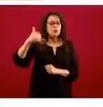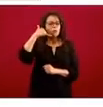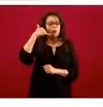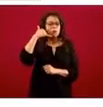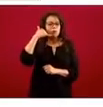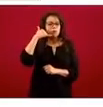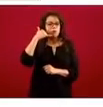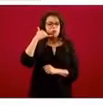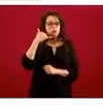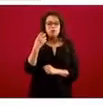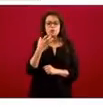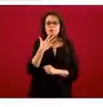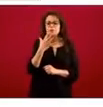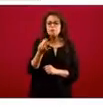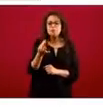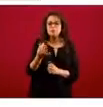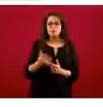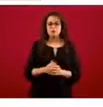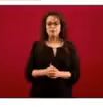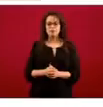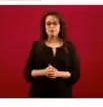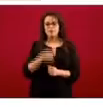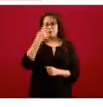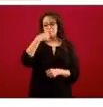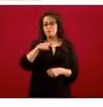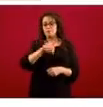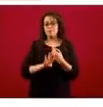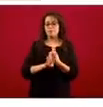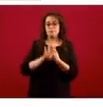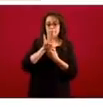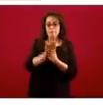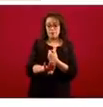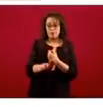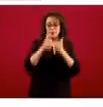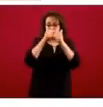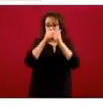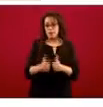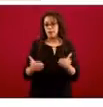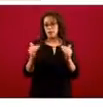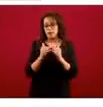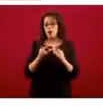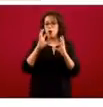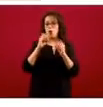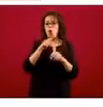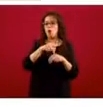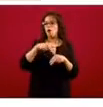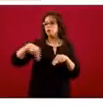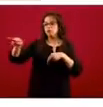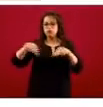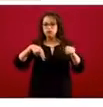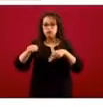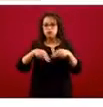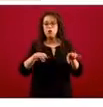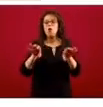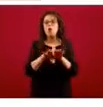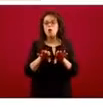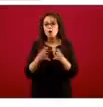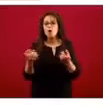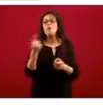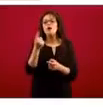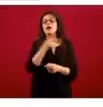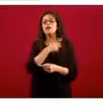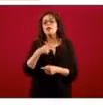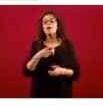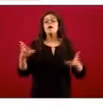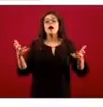think you may have been infected with COVID for any reason, just have suspicions of